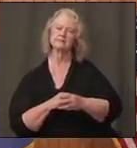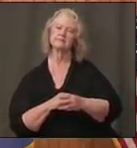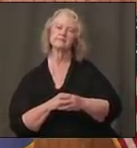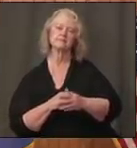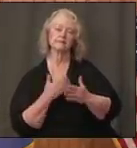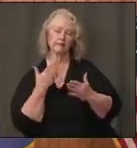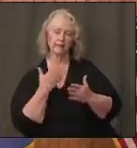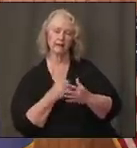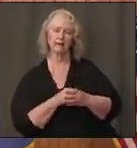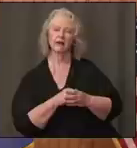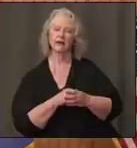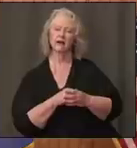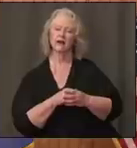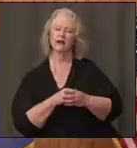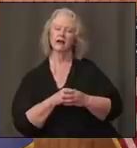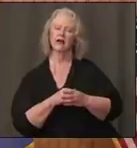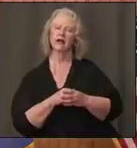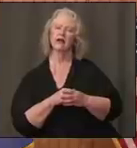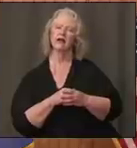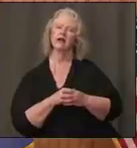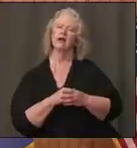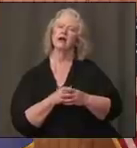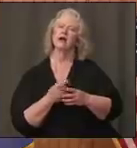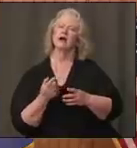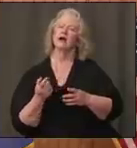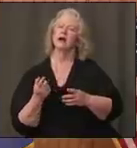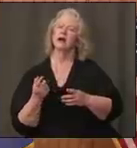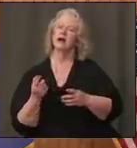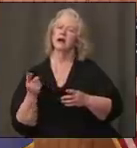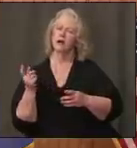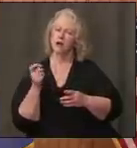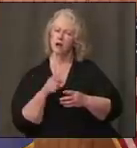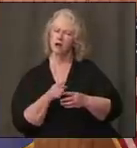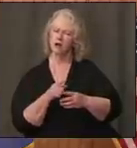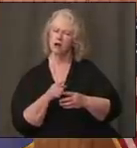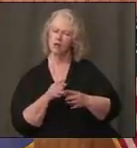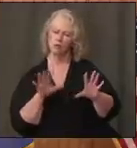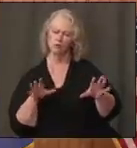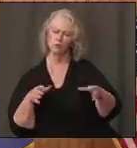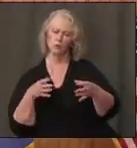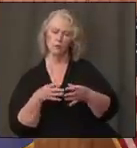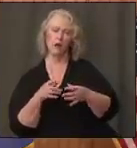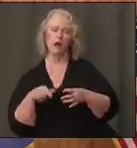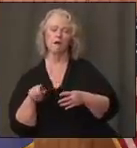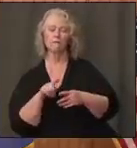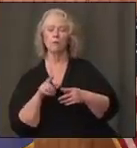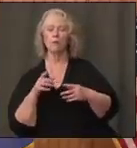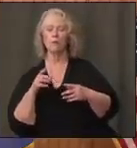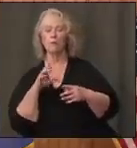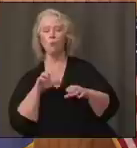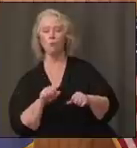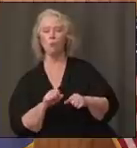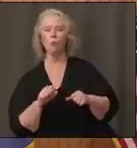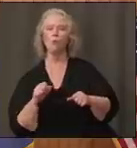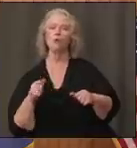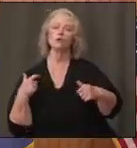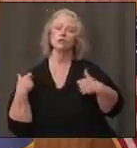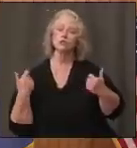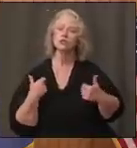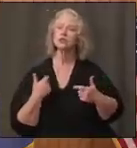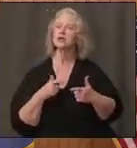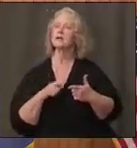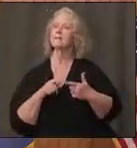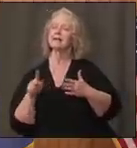Thank you. Just to follow up on Ken's question, Governor, there's a coalition of owners of gyms, fitness centers, dance studios, and